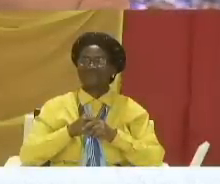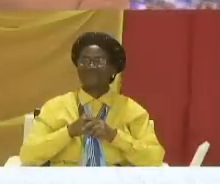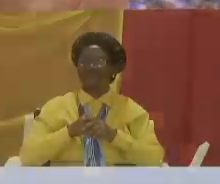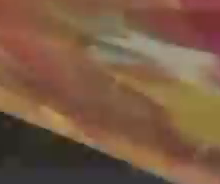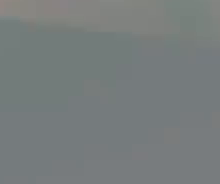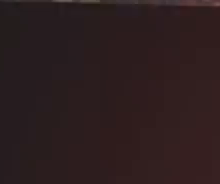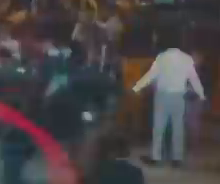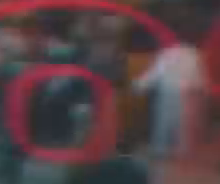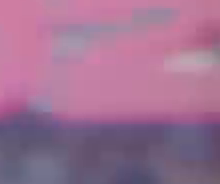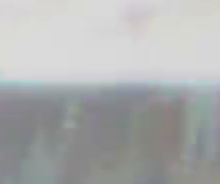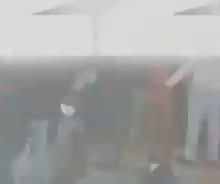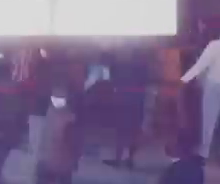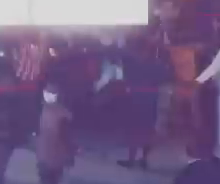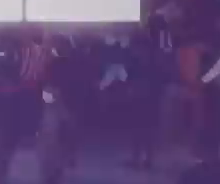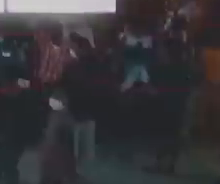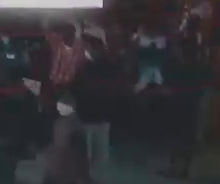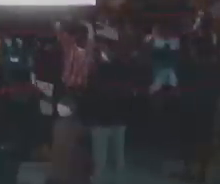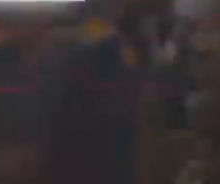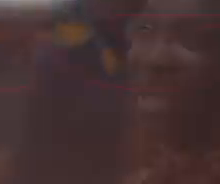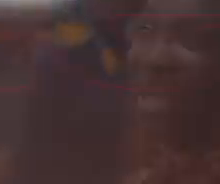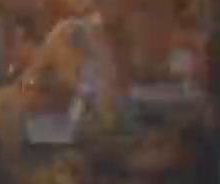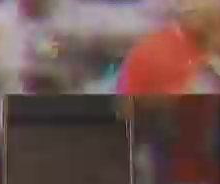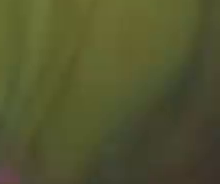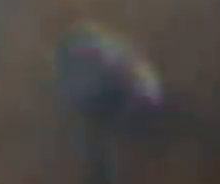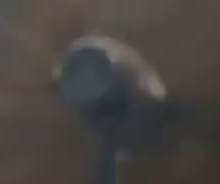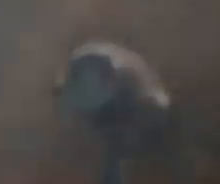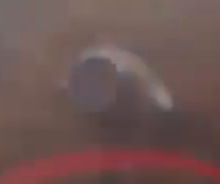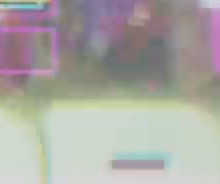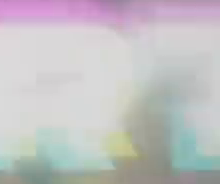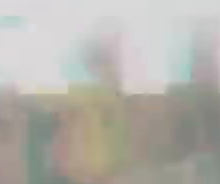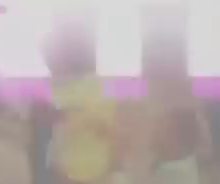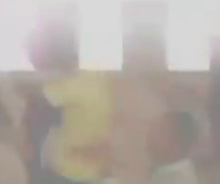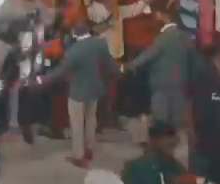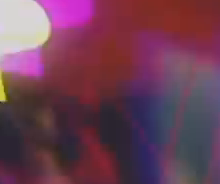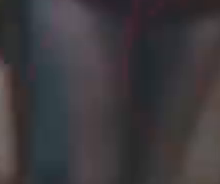I want to remind you, please, of your